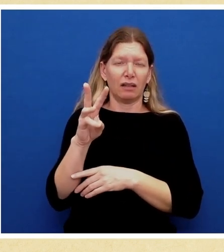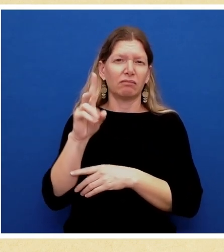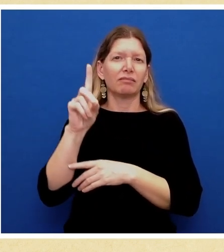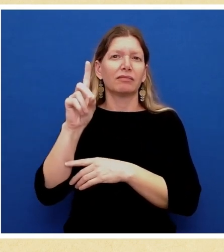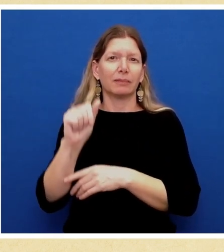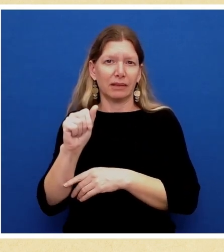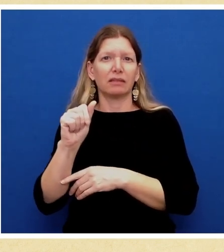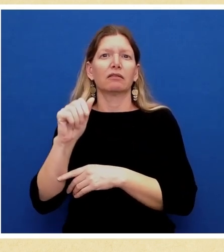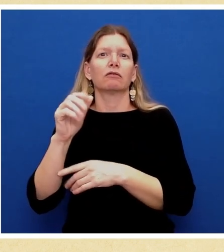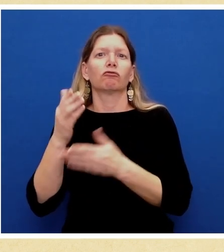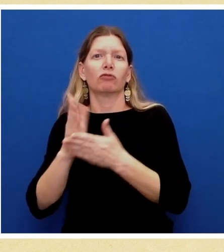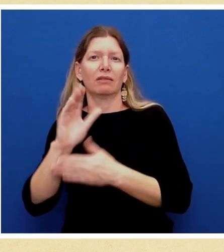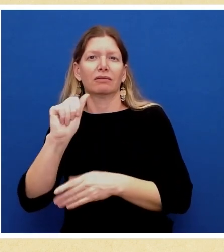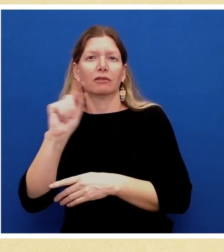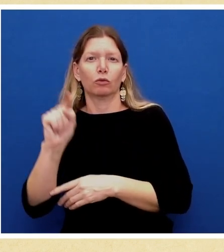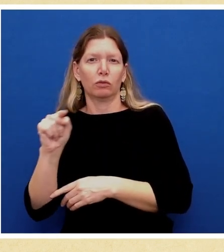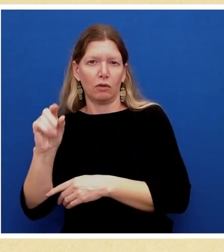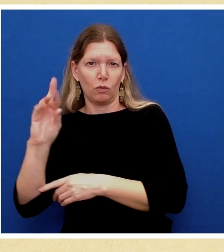website at